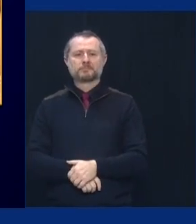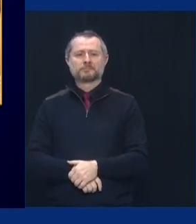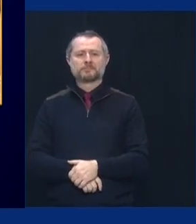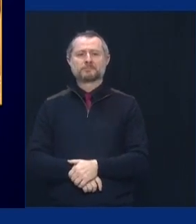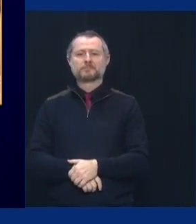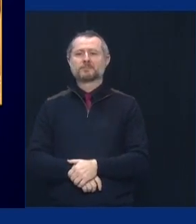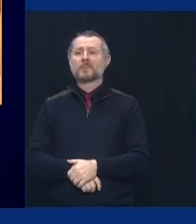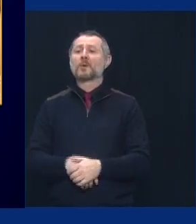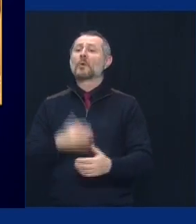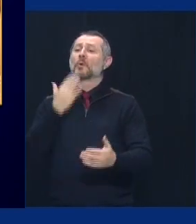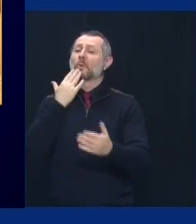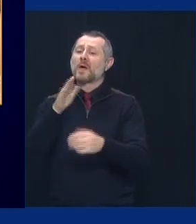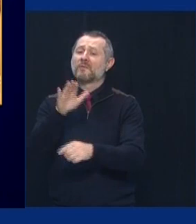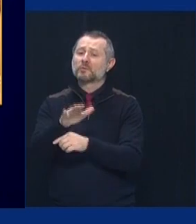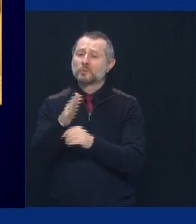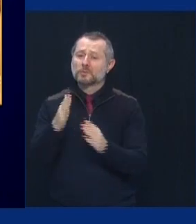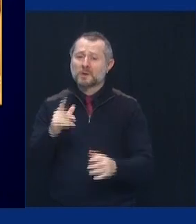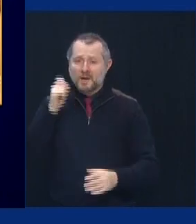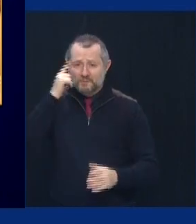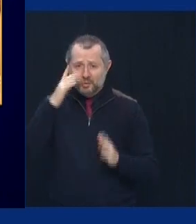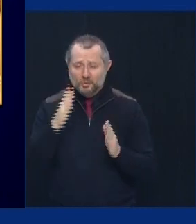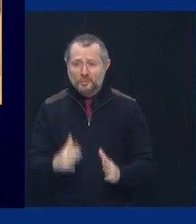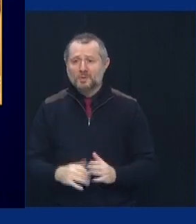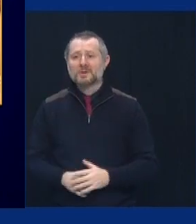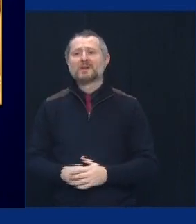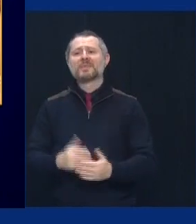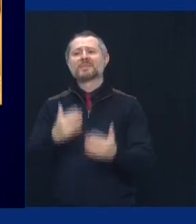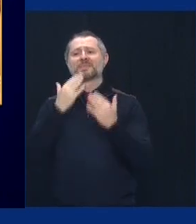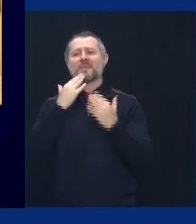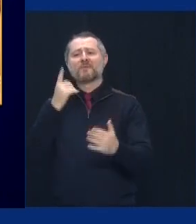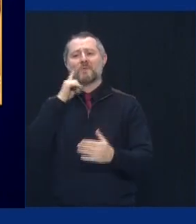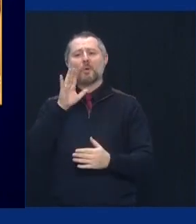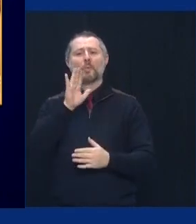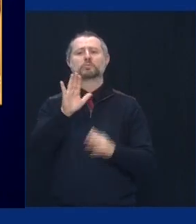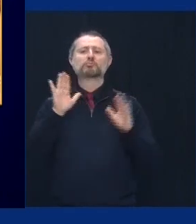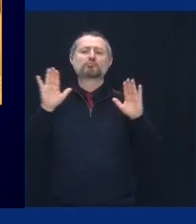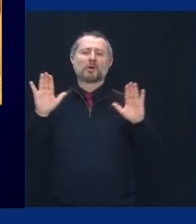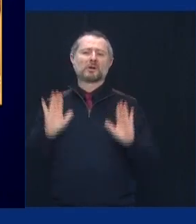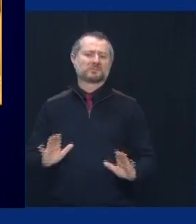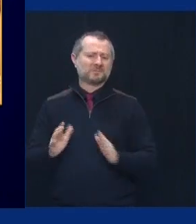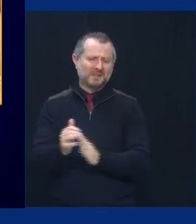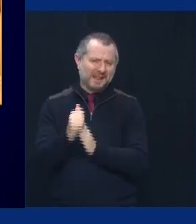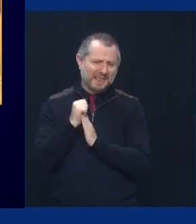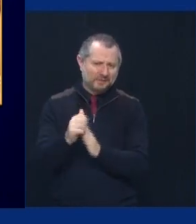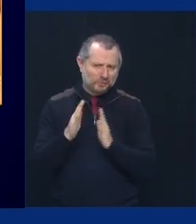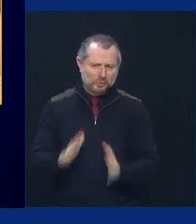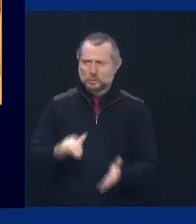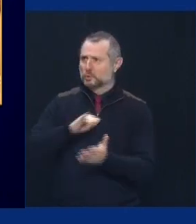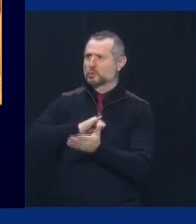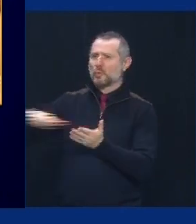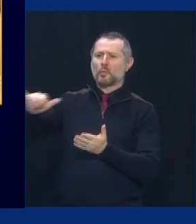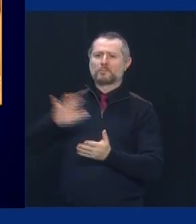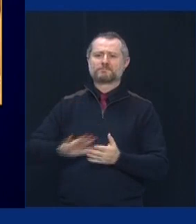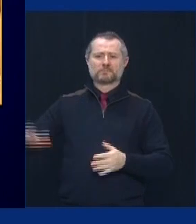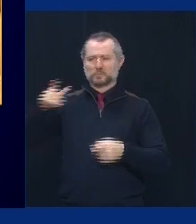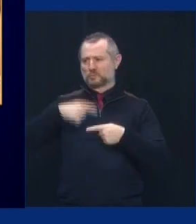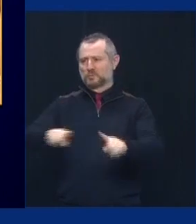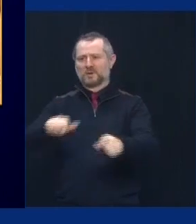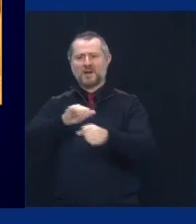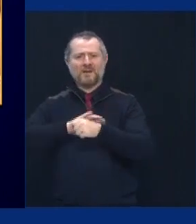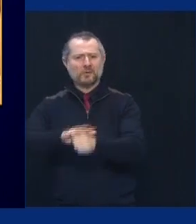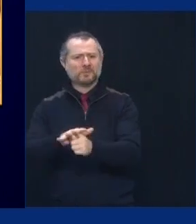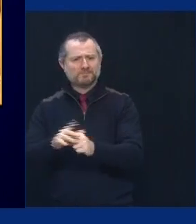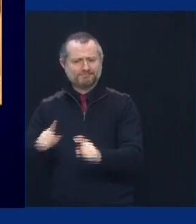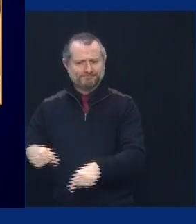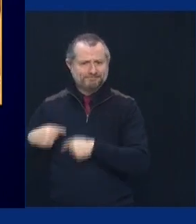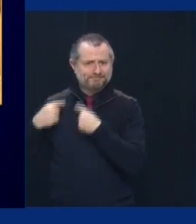Well, good afternoon, Governor. First of all, thank you for your tremendous leadership here in New York State throughout this pandemic, and of course, in